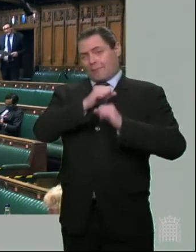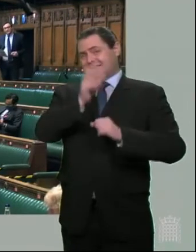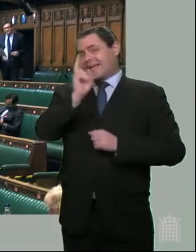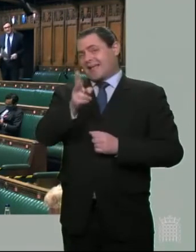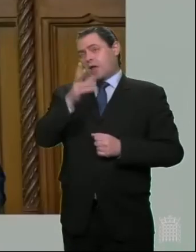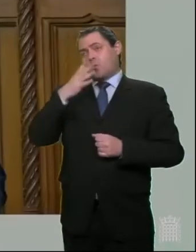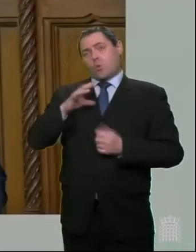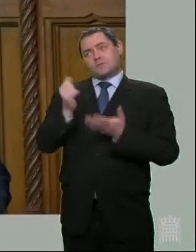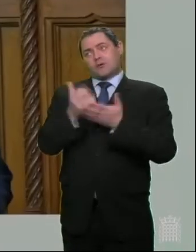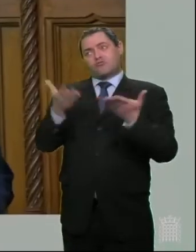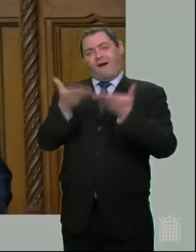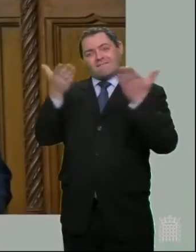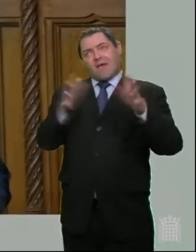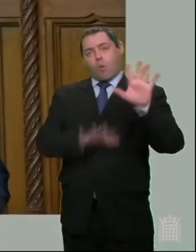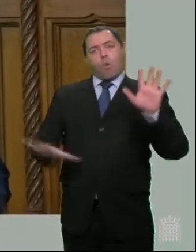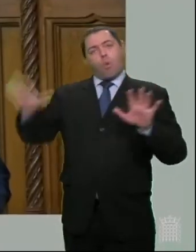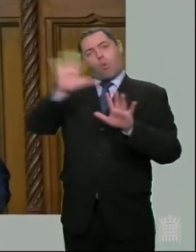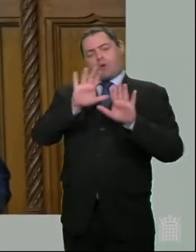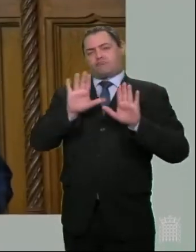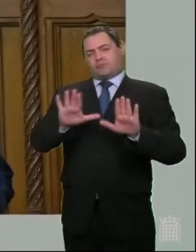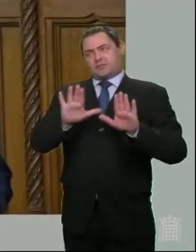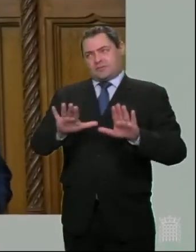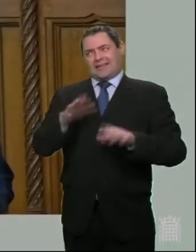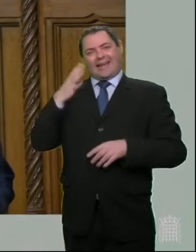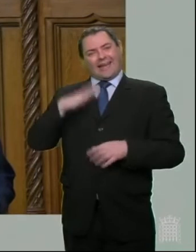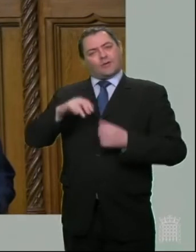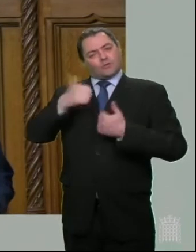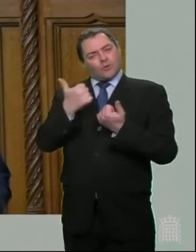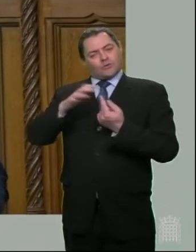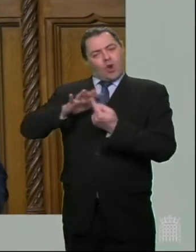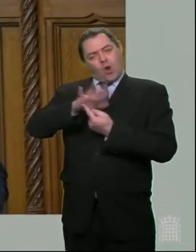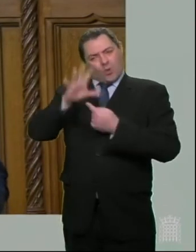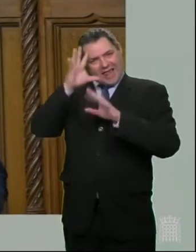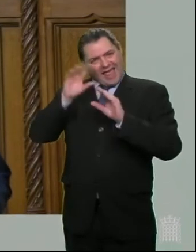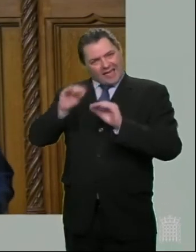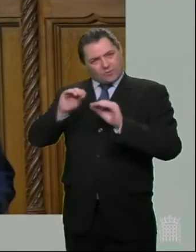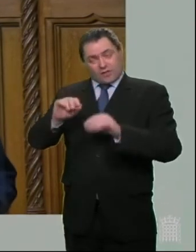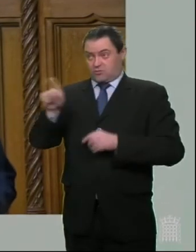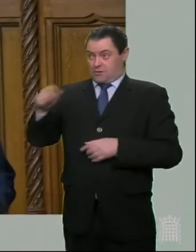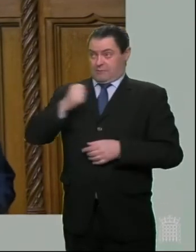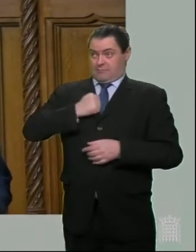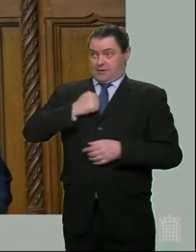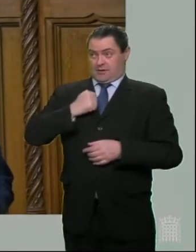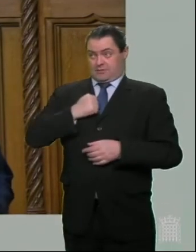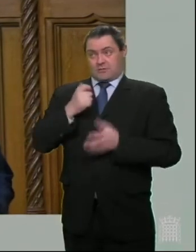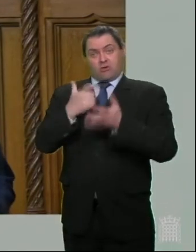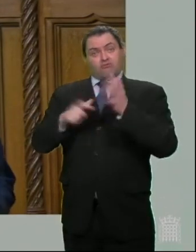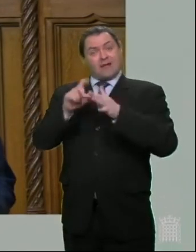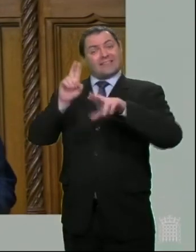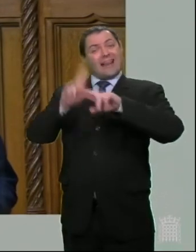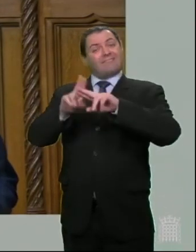nation, and the best way to level up is through a good local education. The town of Radcliffe in my constituency has been without a high school